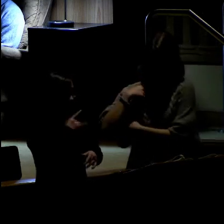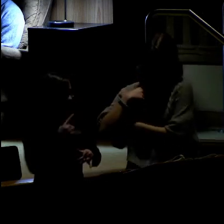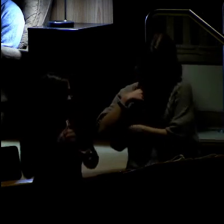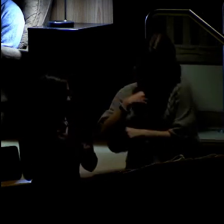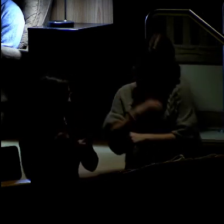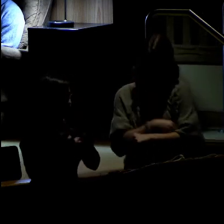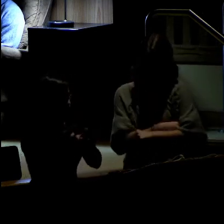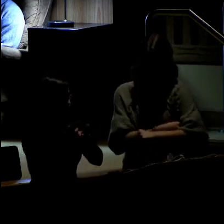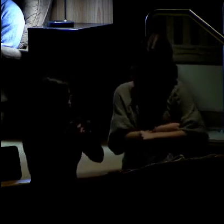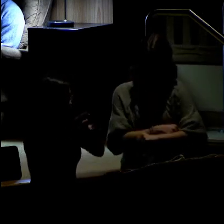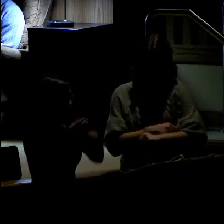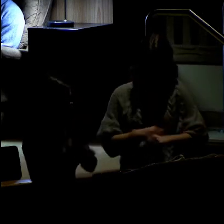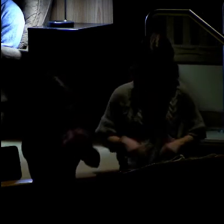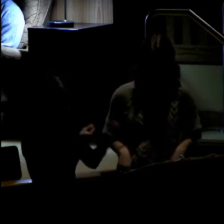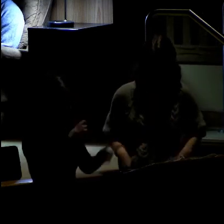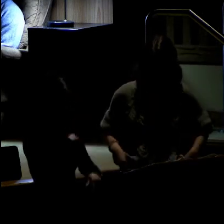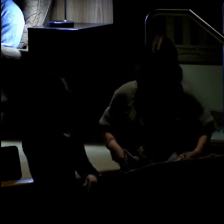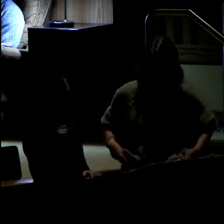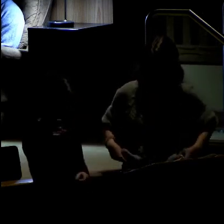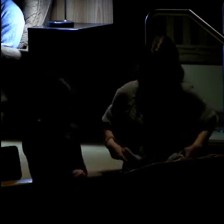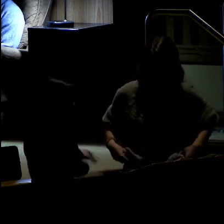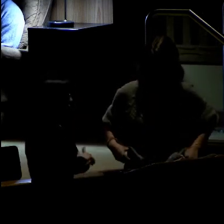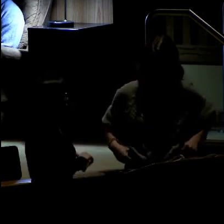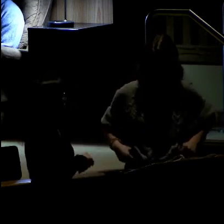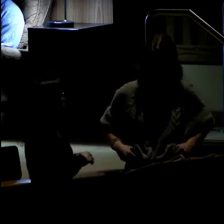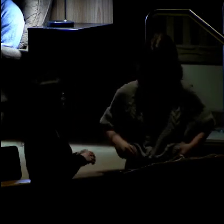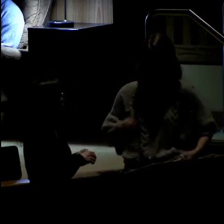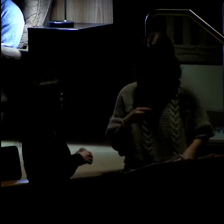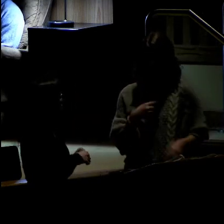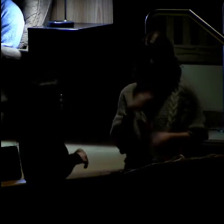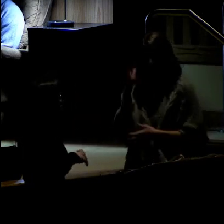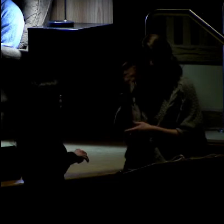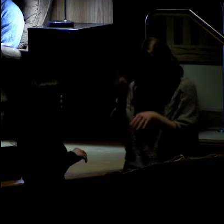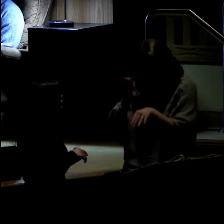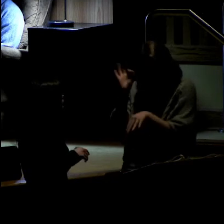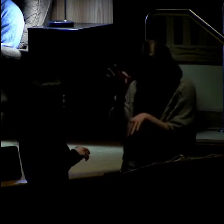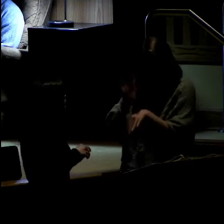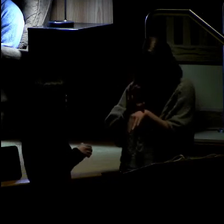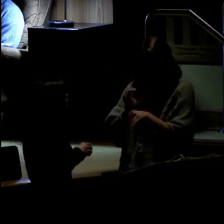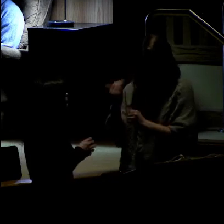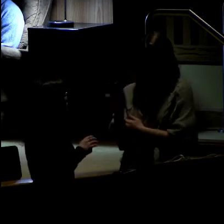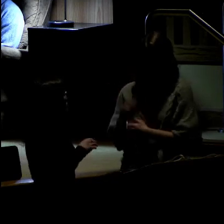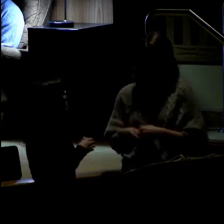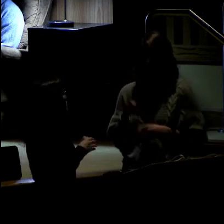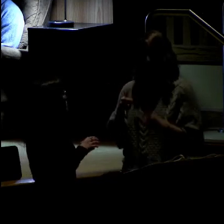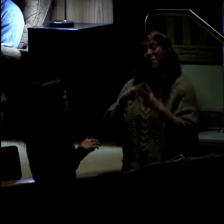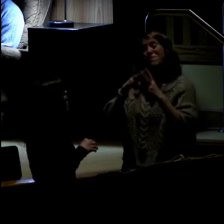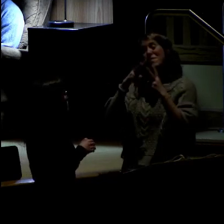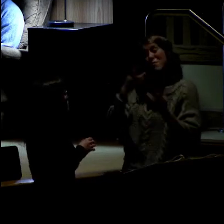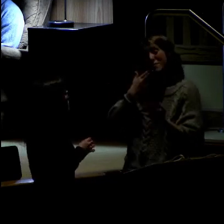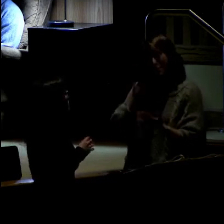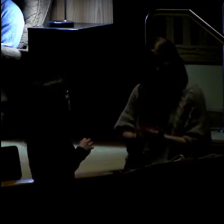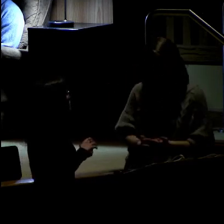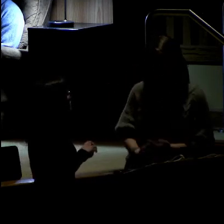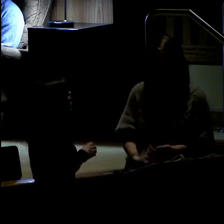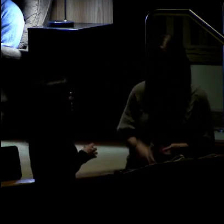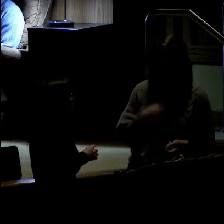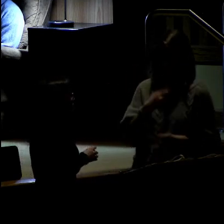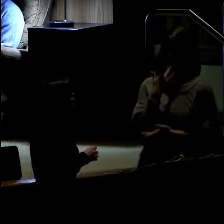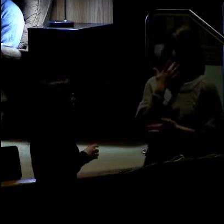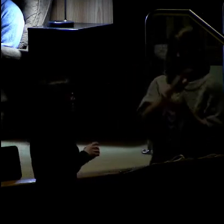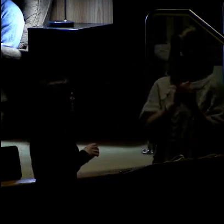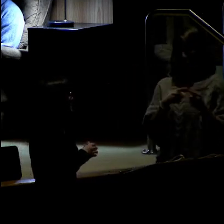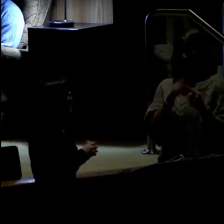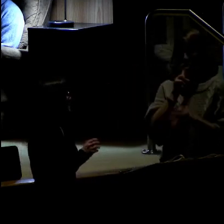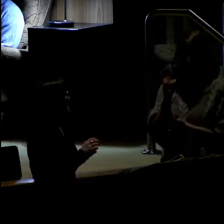We're trying to, Mom. How did you know my name, ma'am? We heard you in church this morning. You were really great. Especially the part about the big